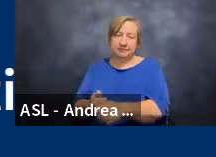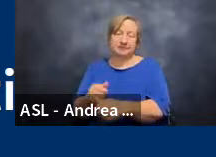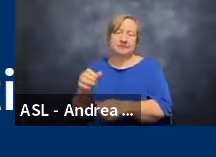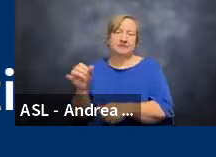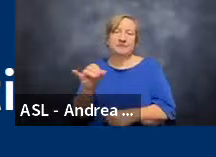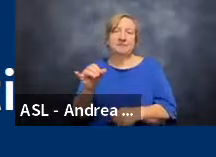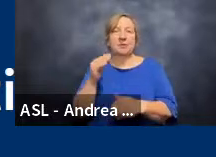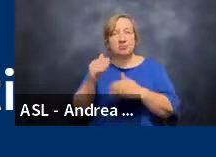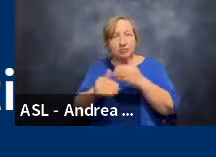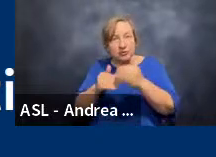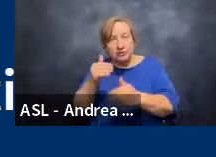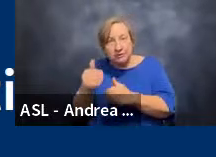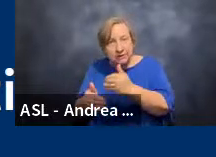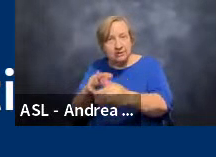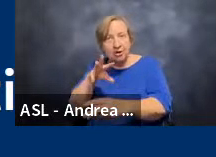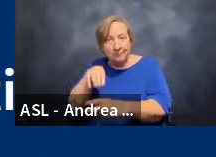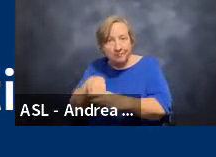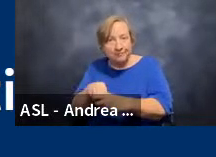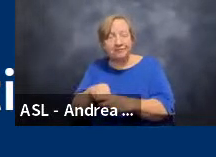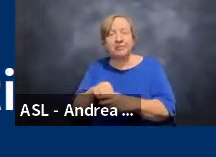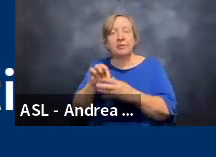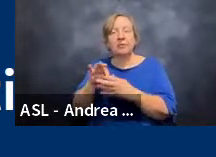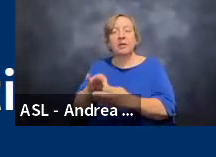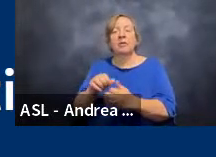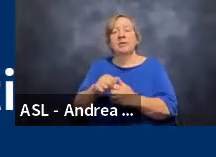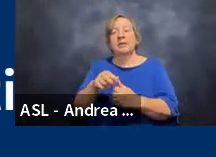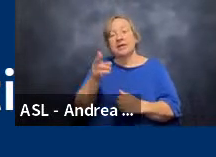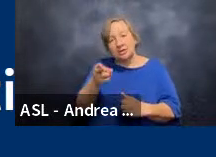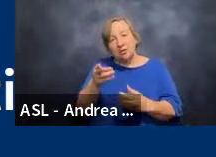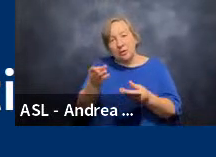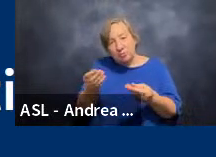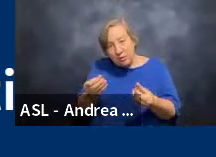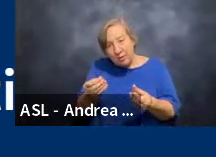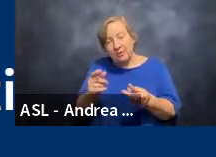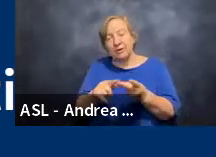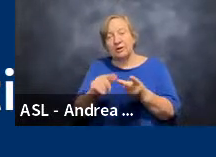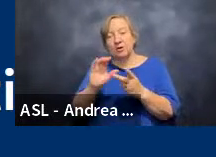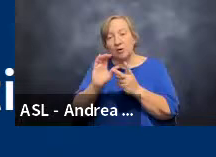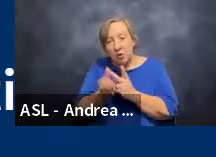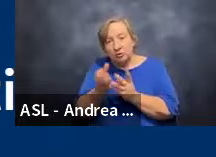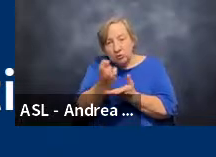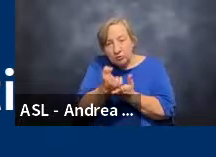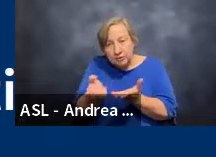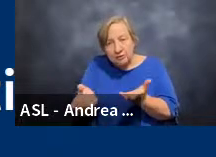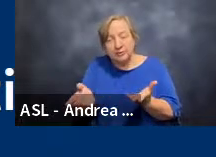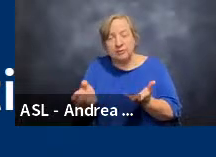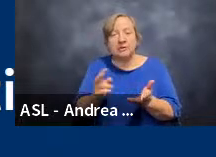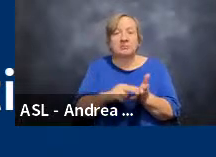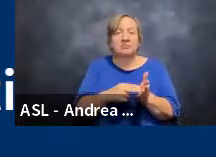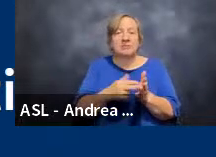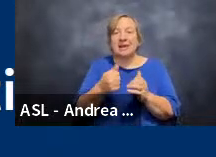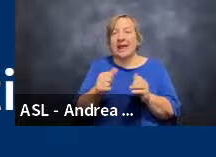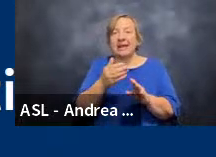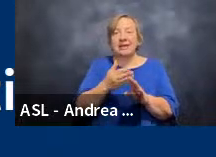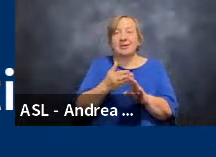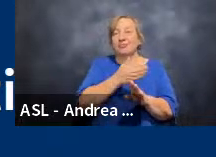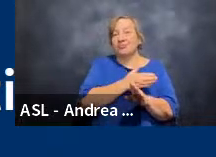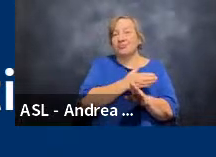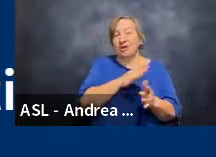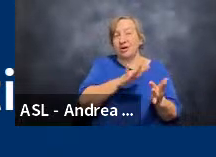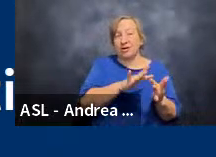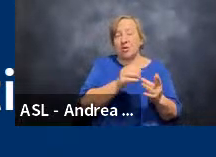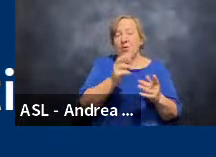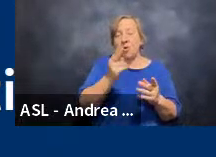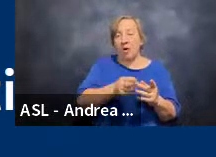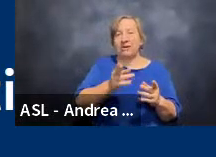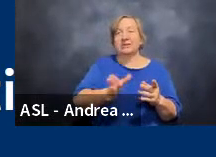effort that relates specifically to historic properties and cultural resources, which includes any pre-contact or historic